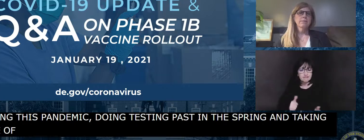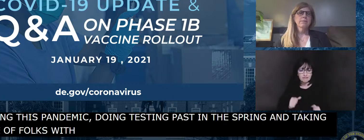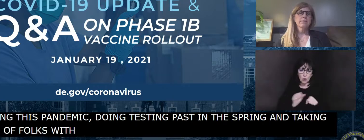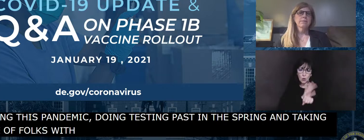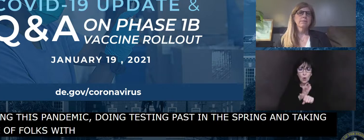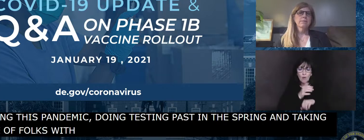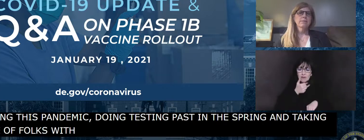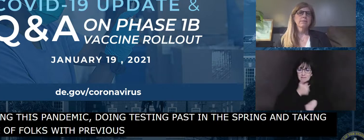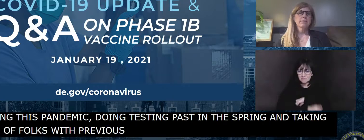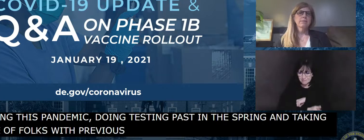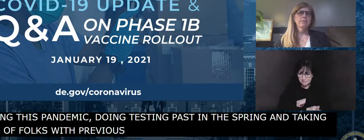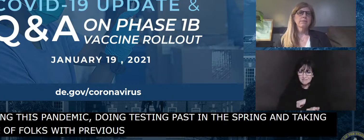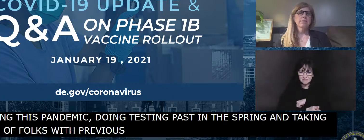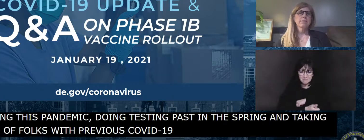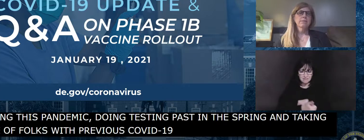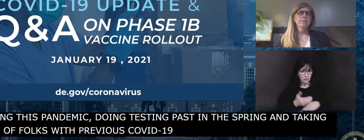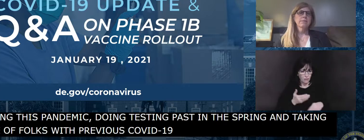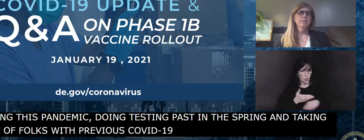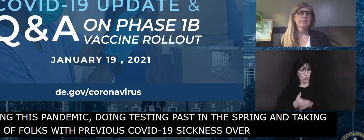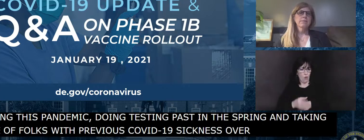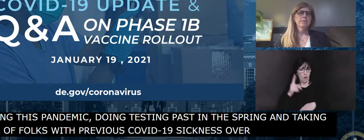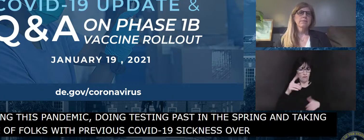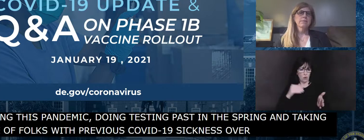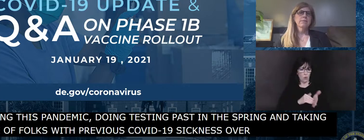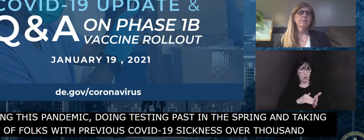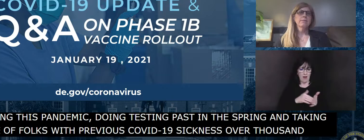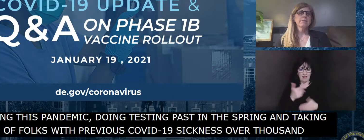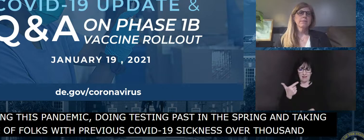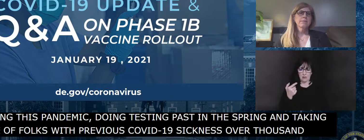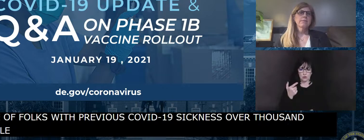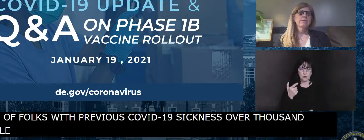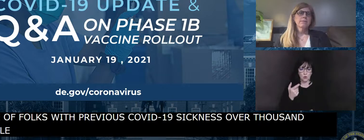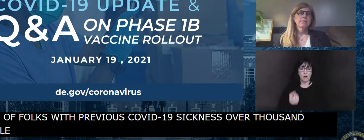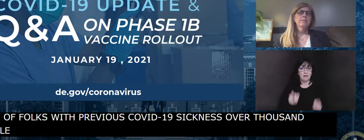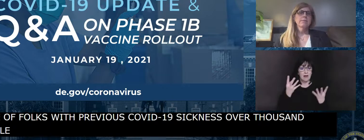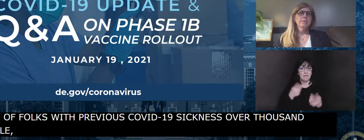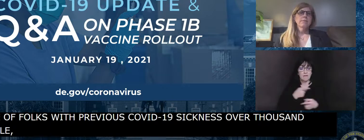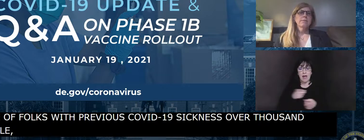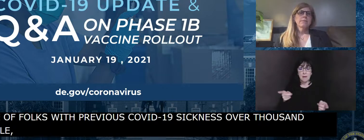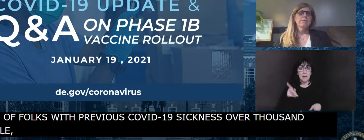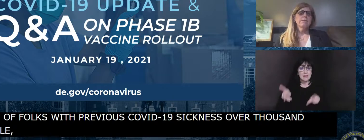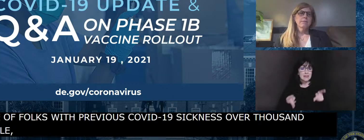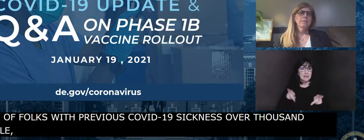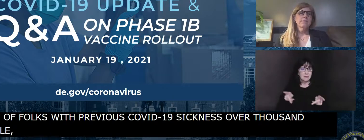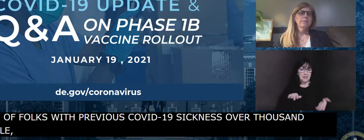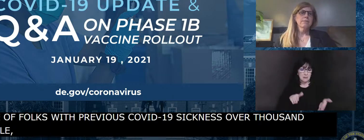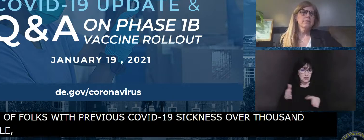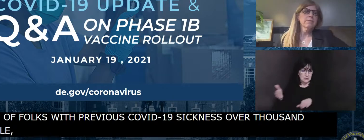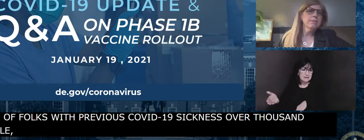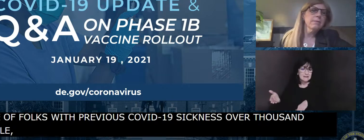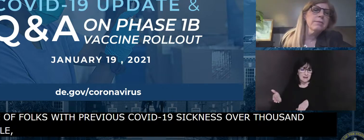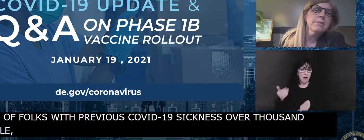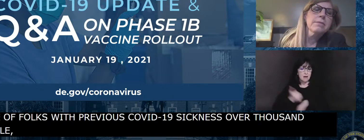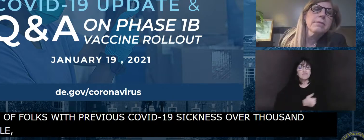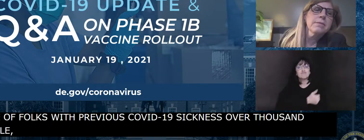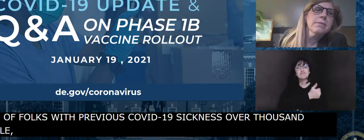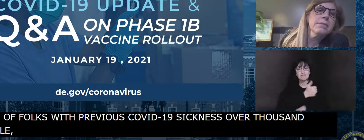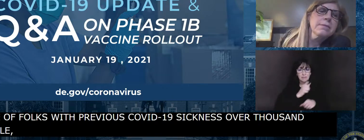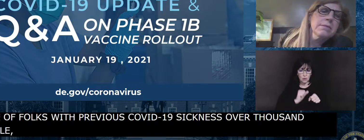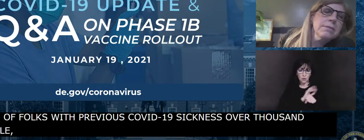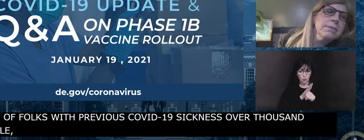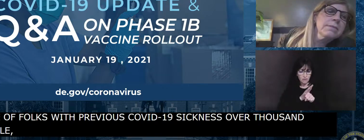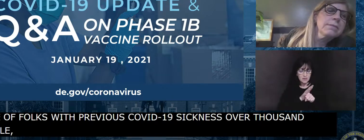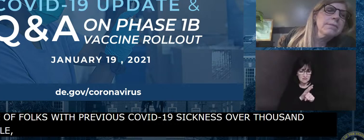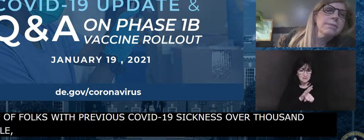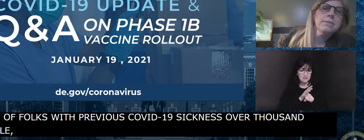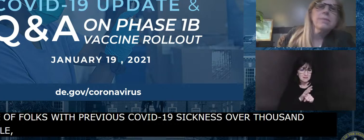people, 1,021, I think the number was today, of Delawareans have died. Sadly, the president-elect and vice president-elect